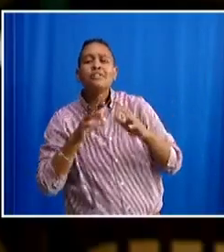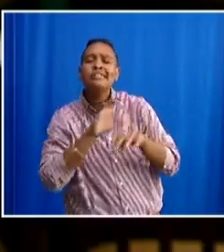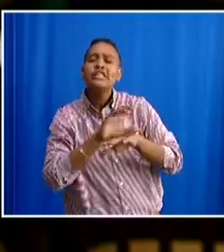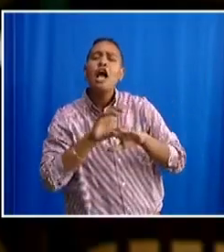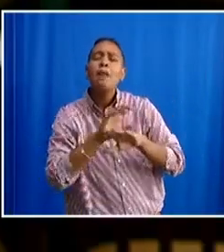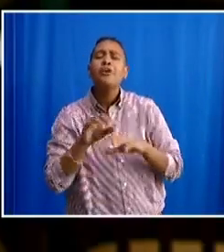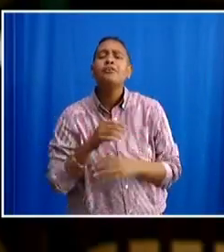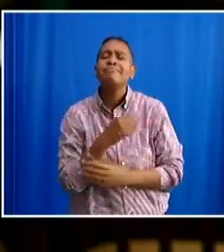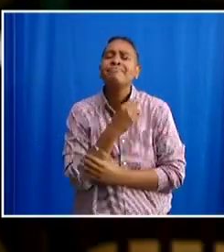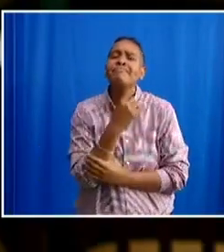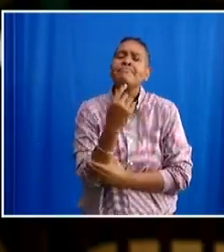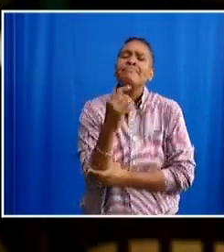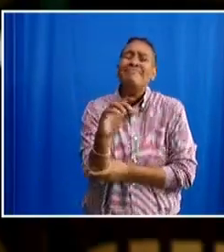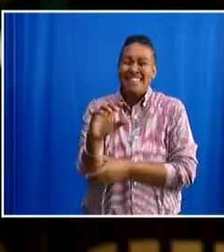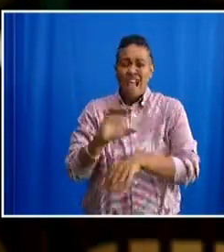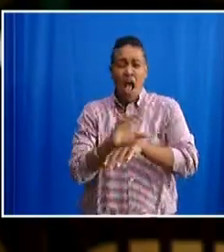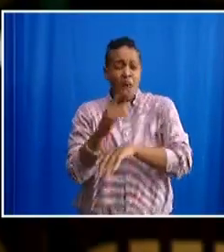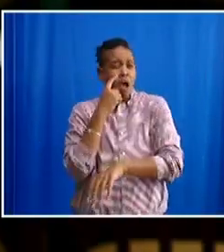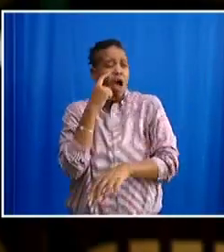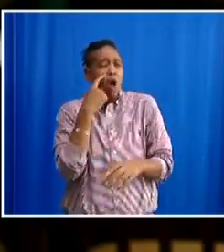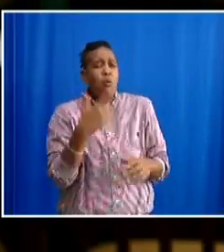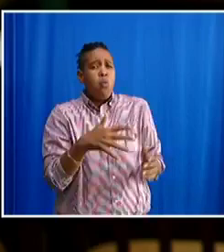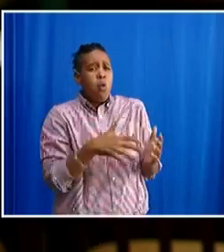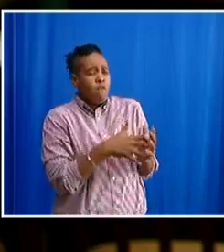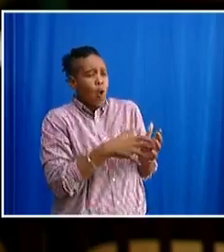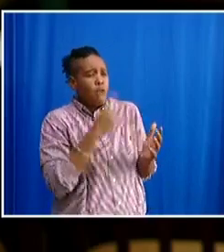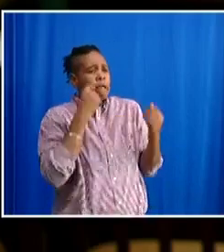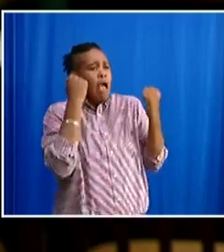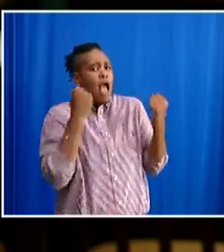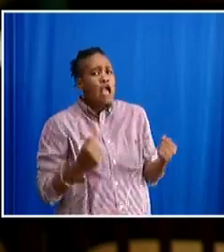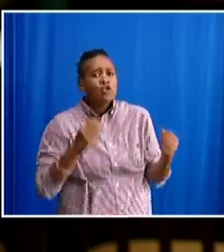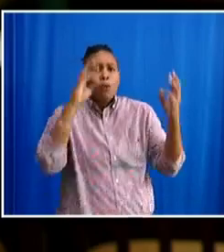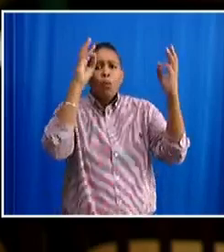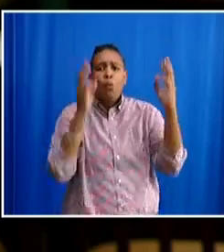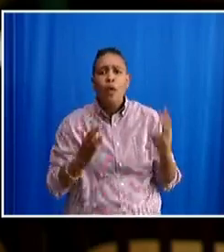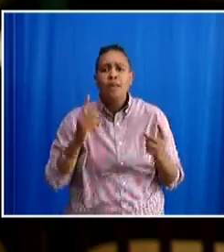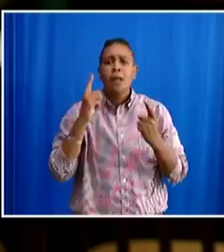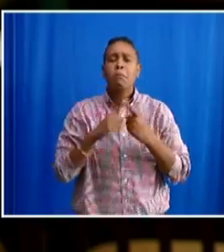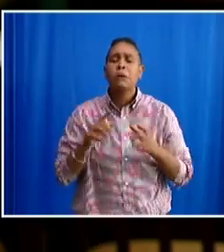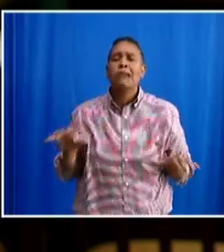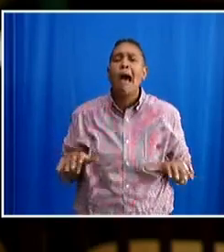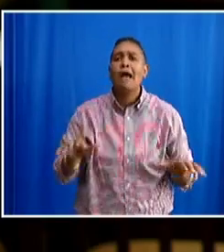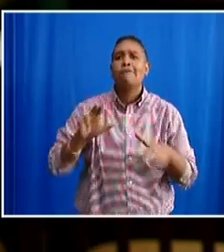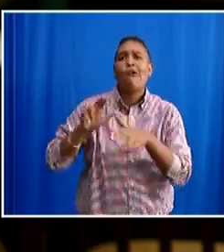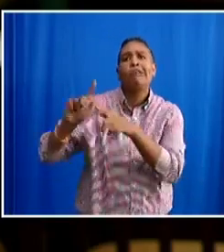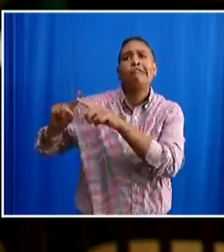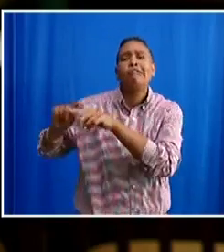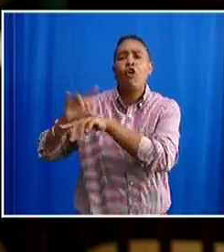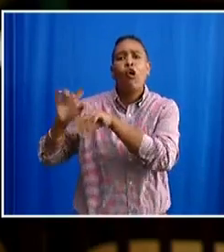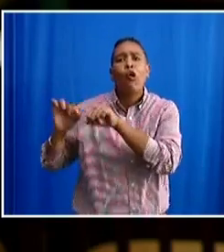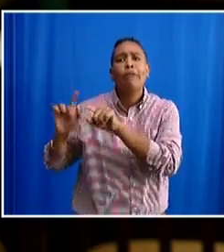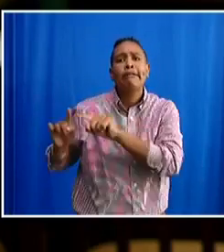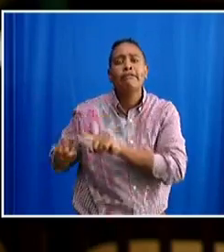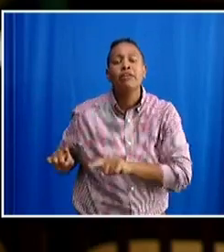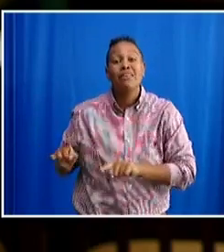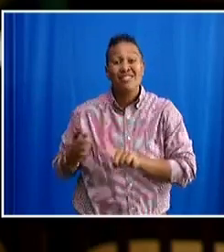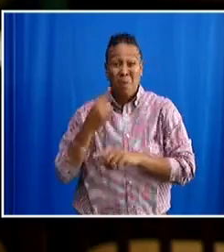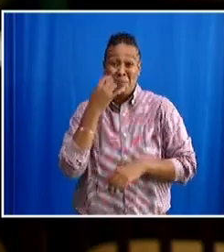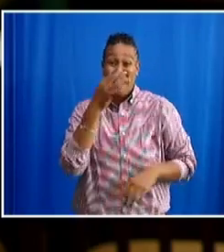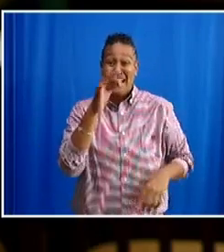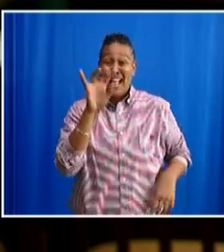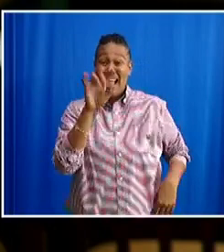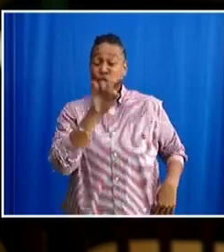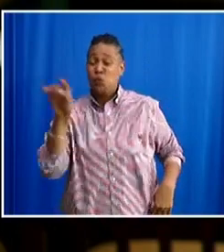Caribbean is one of the most vulnerable regions to extreme weather events and seismic activities. For the period 1998